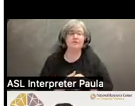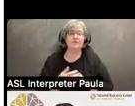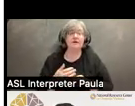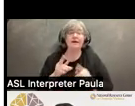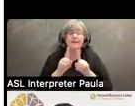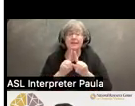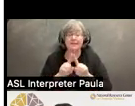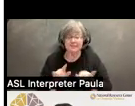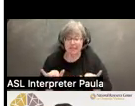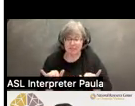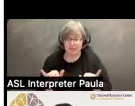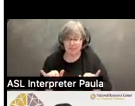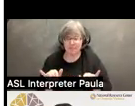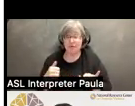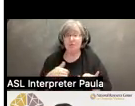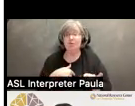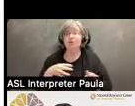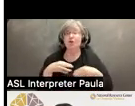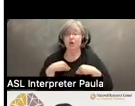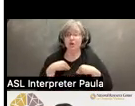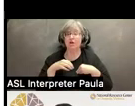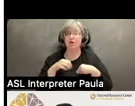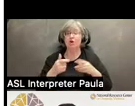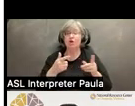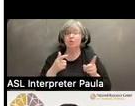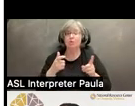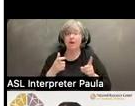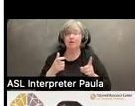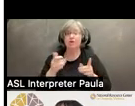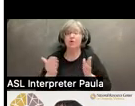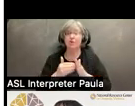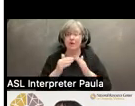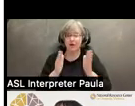same time another rapid rehousing grant that was